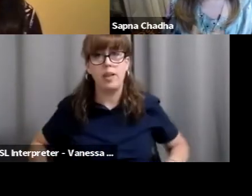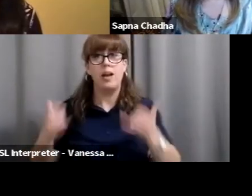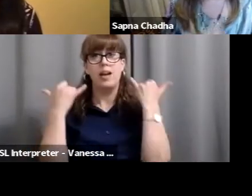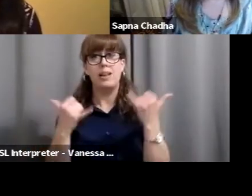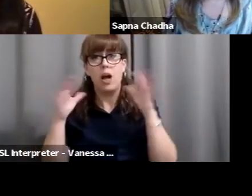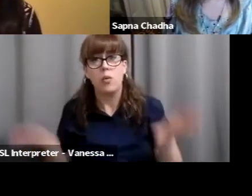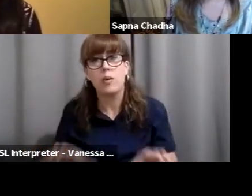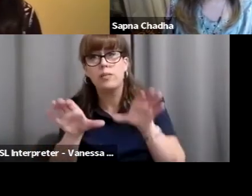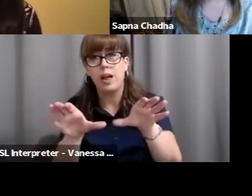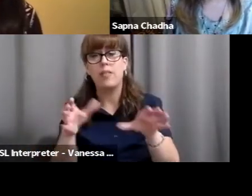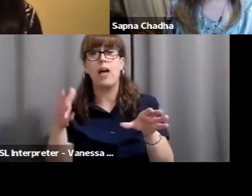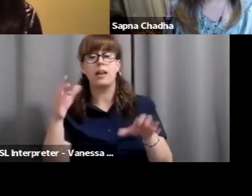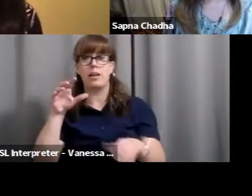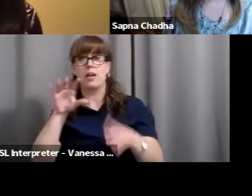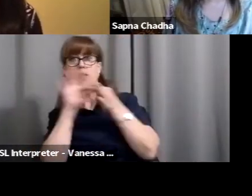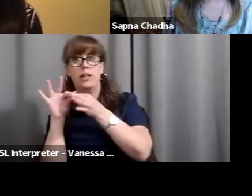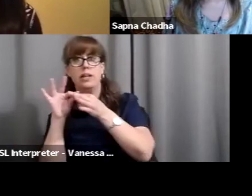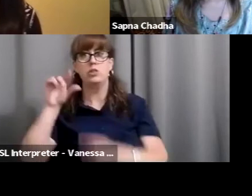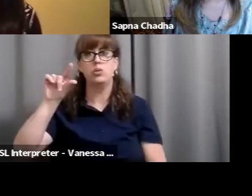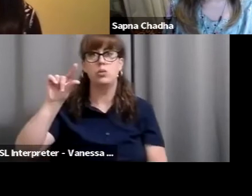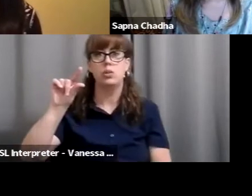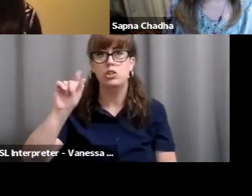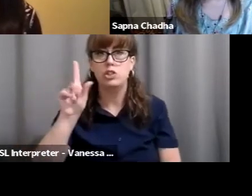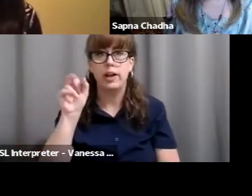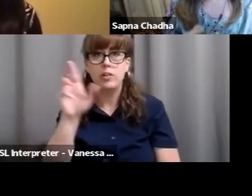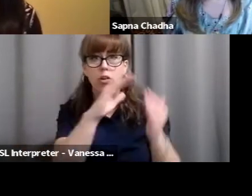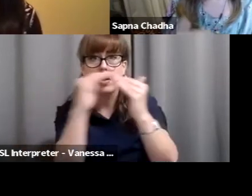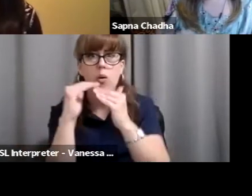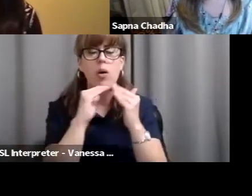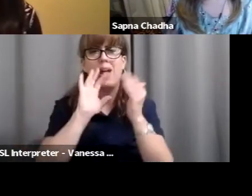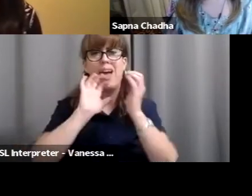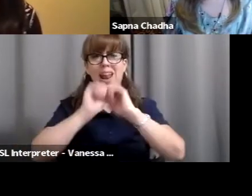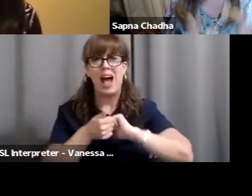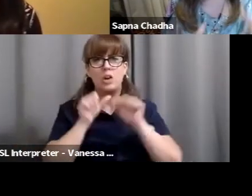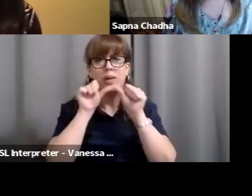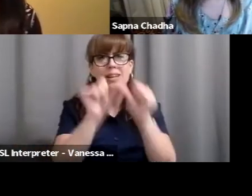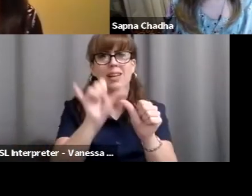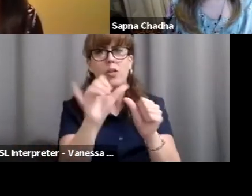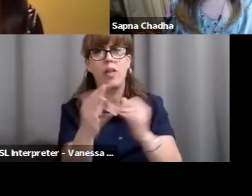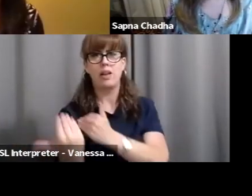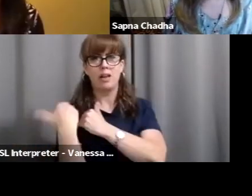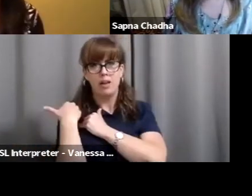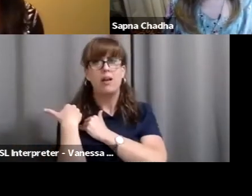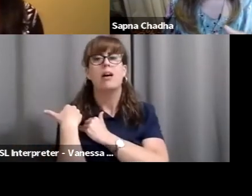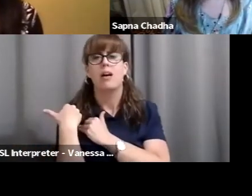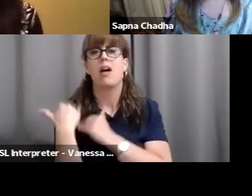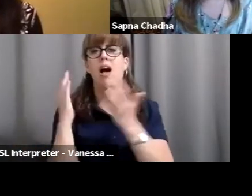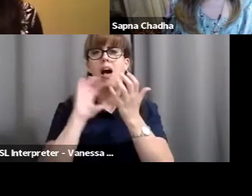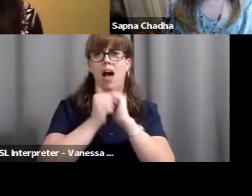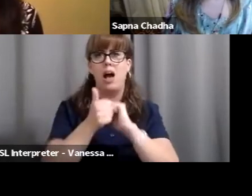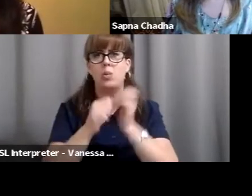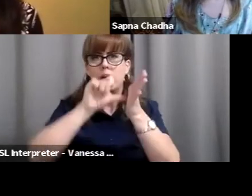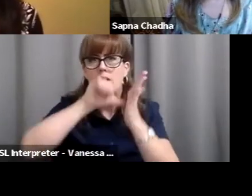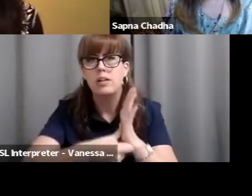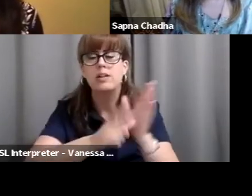how do we hold that accountability across the board? And how do we continue to highlight great work that's doing